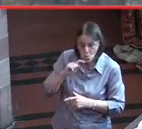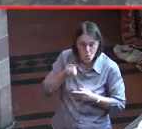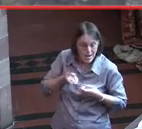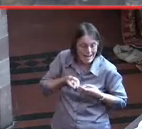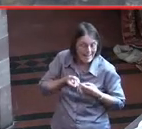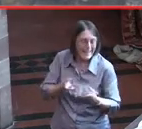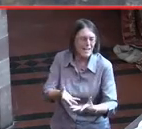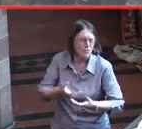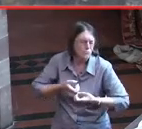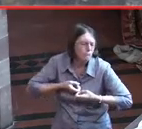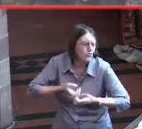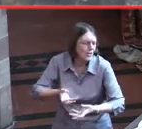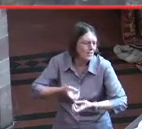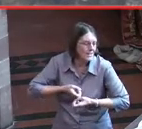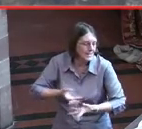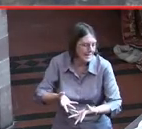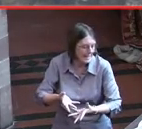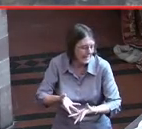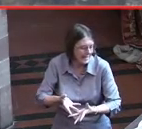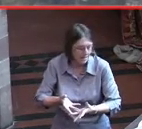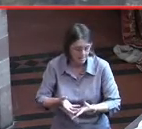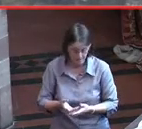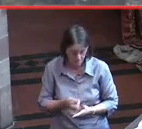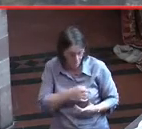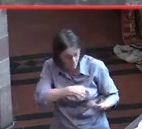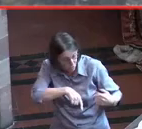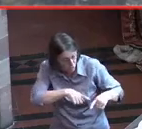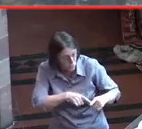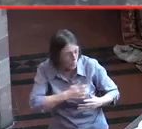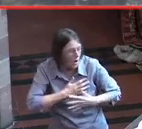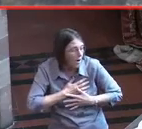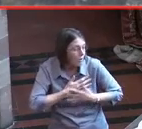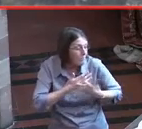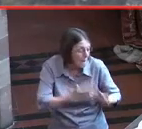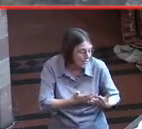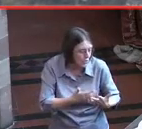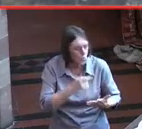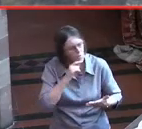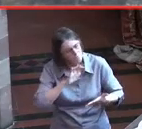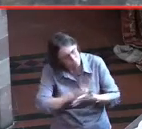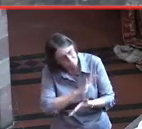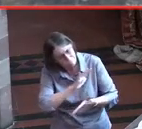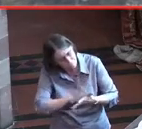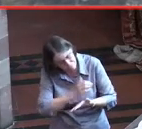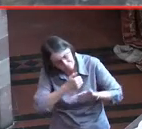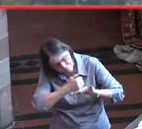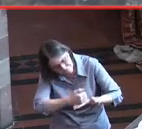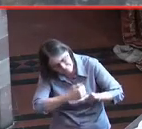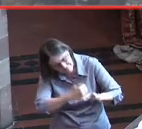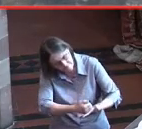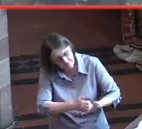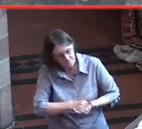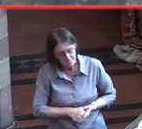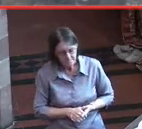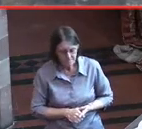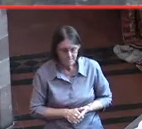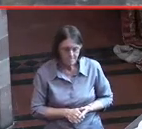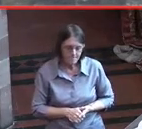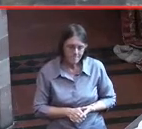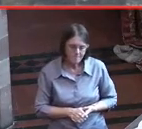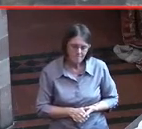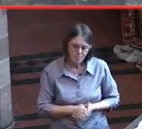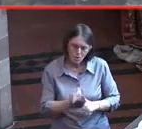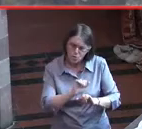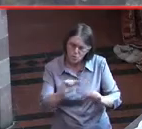in diligence, the compassionate in cheerfulness. Let love be